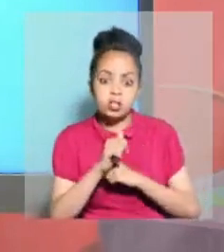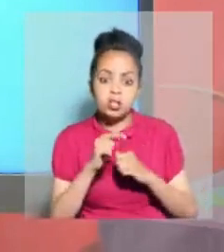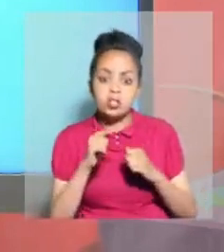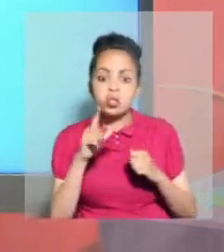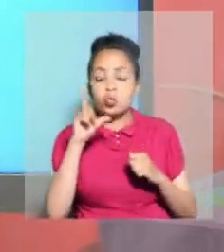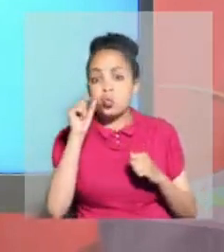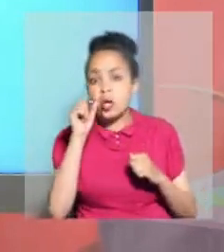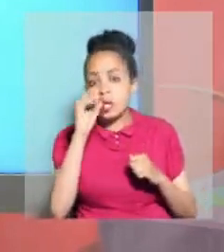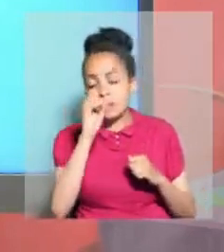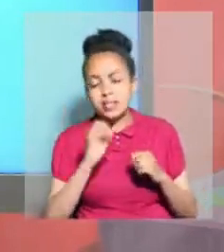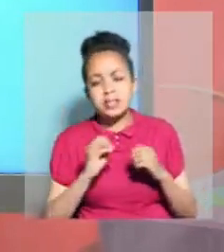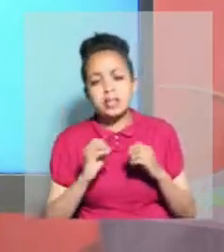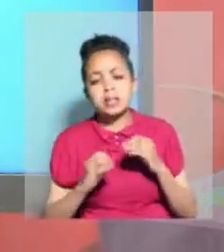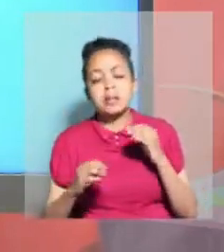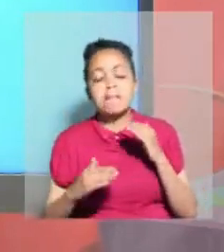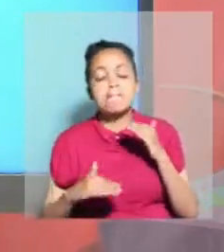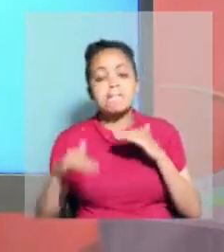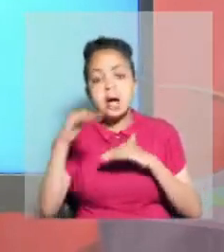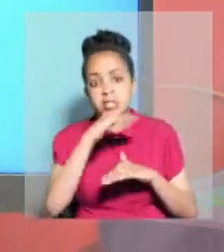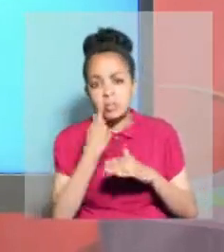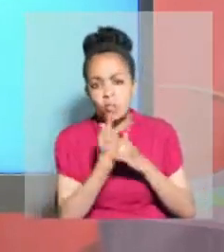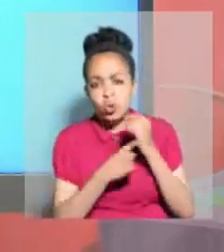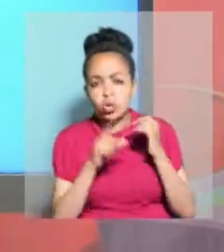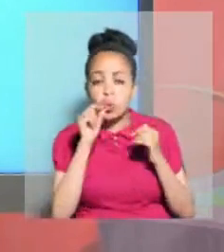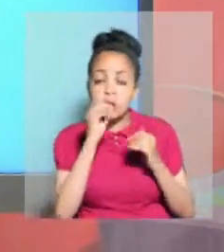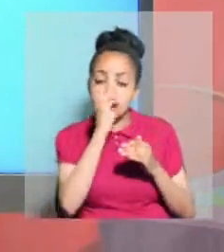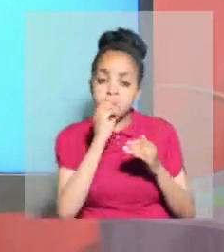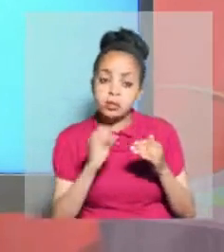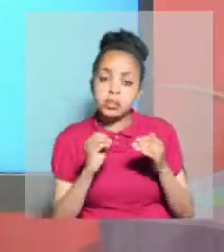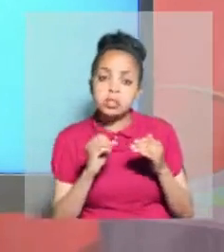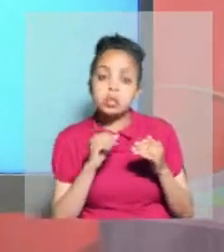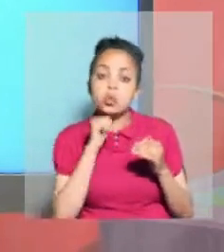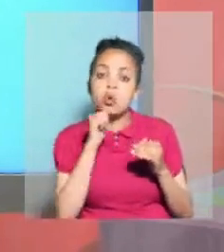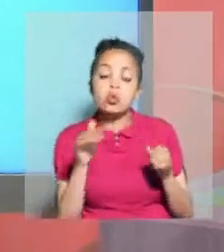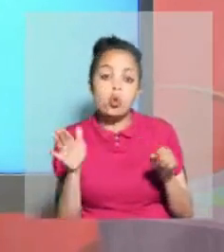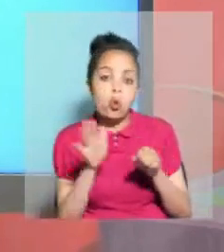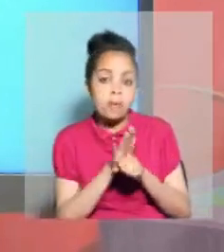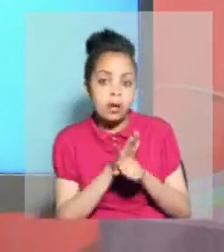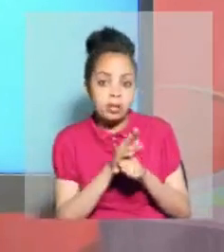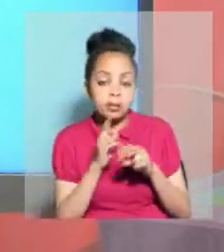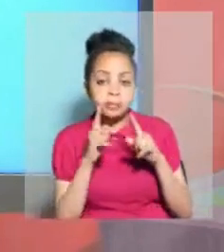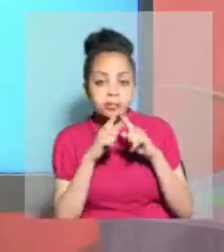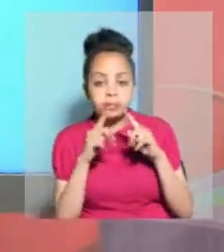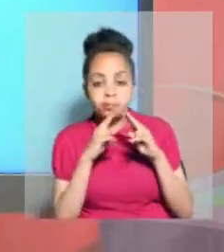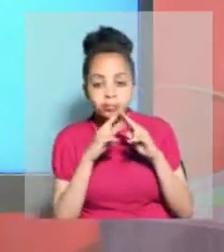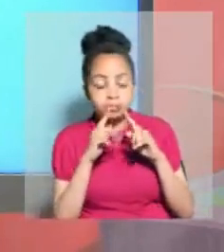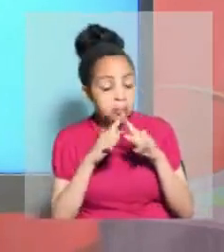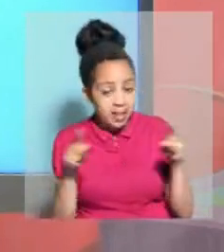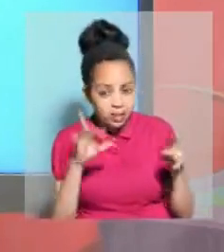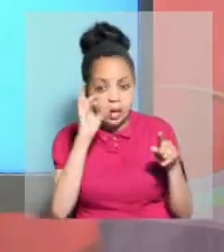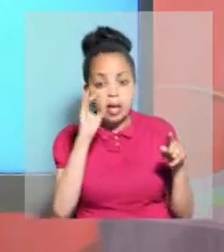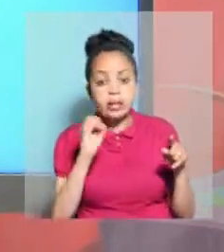maximum. Only 20% of the enzyme is not occupied, but